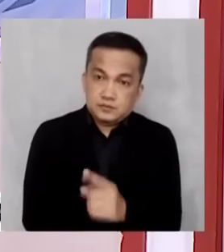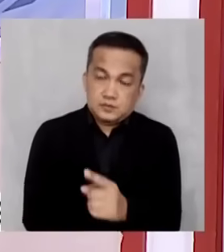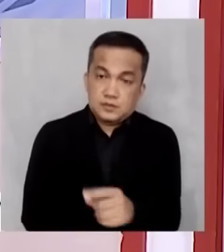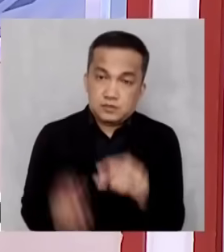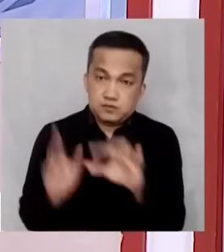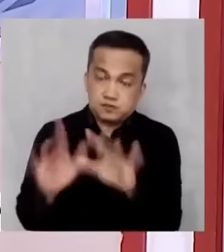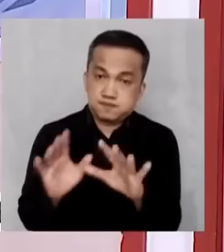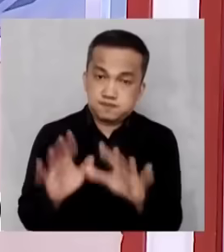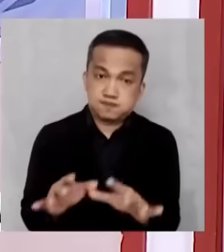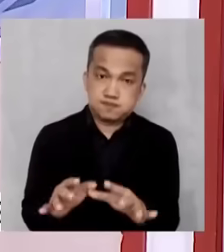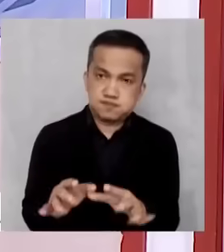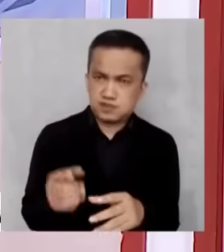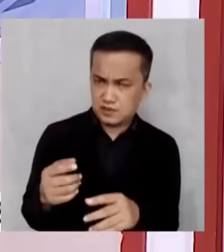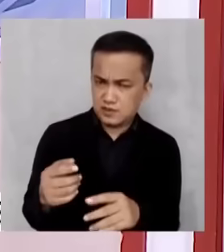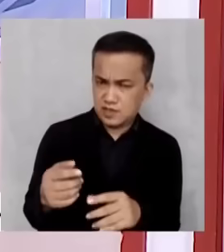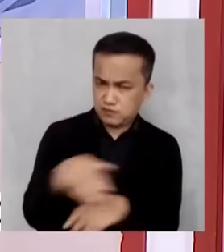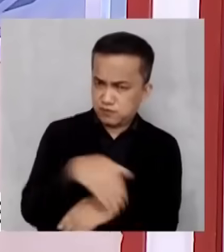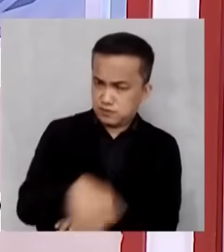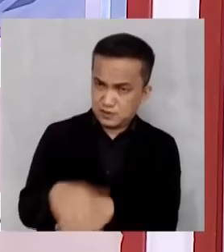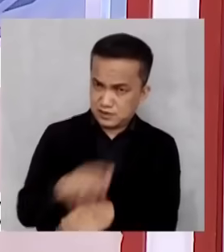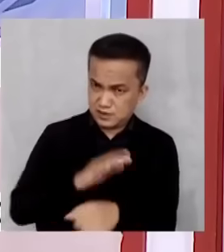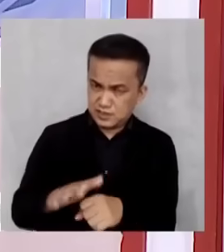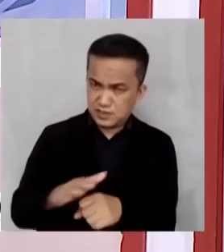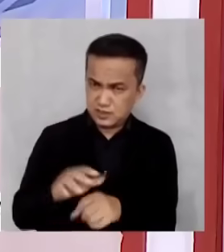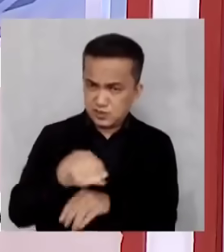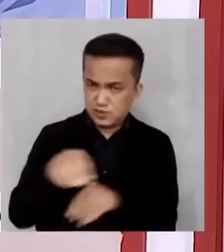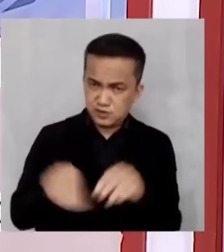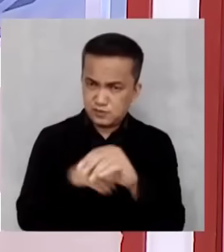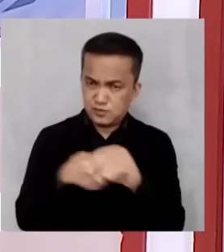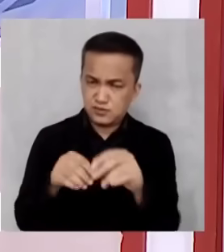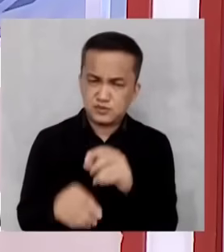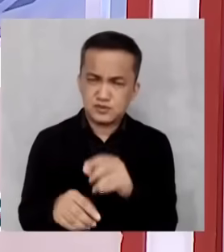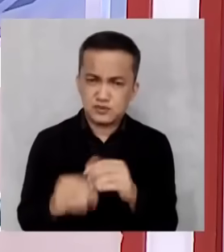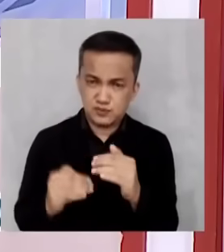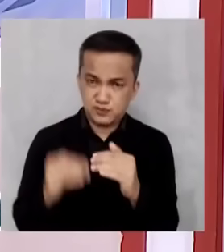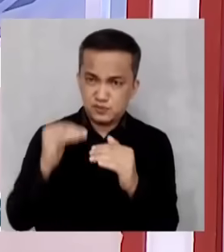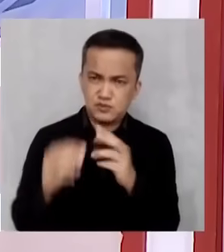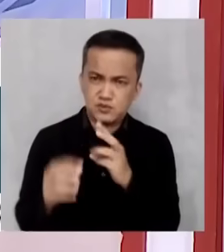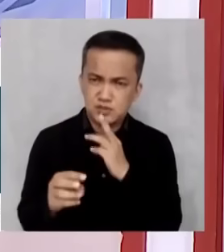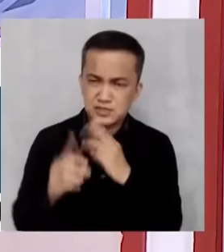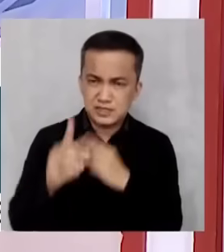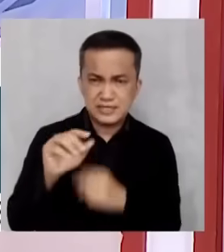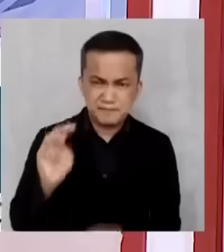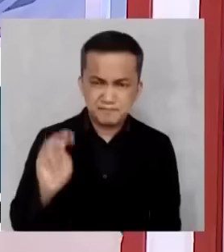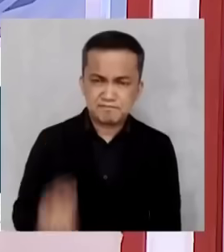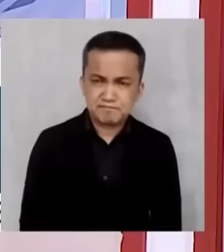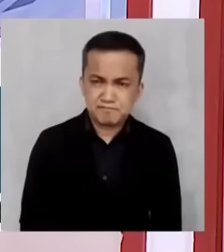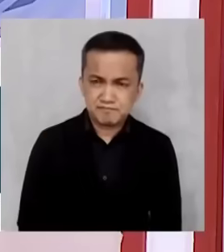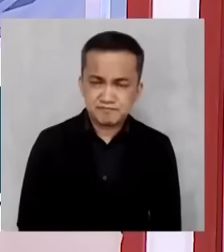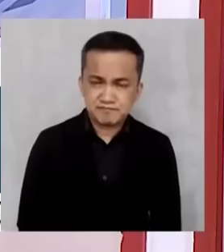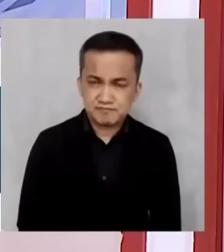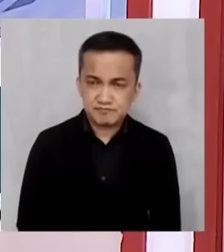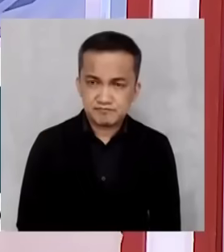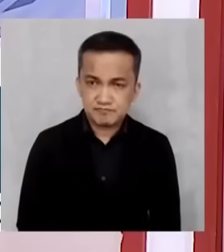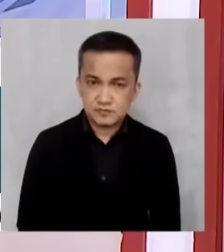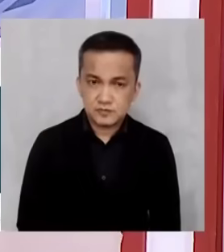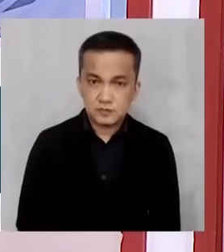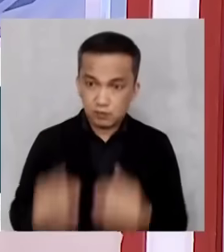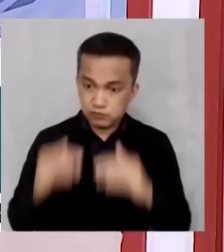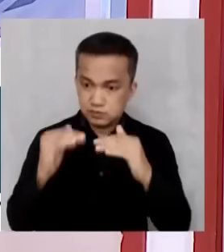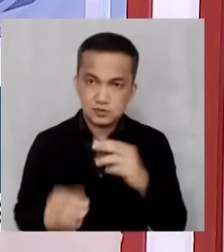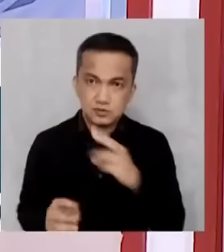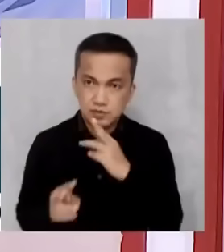that we experienced last night, was that enough to replenish the dams that's been losing a lot of water? Go